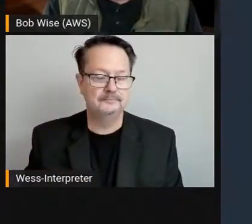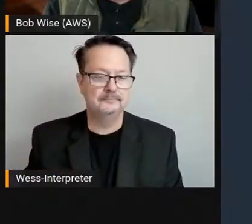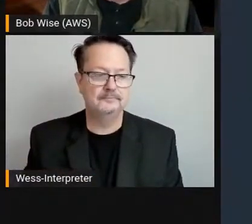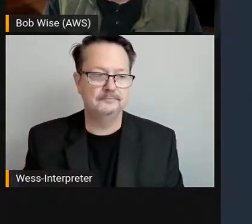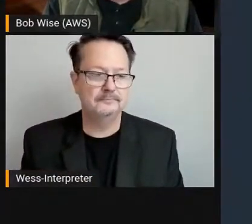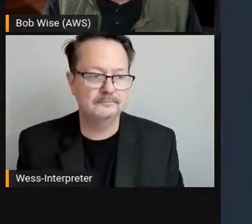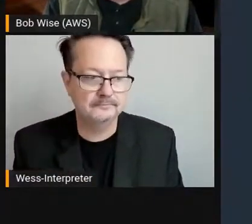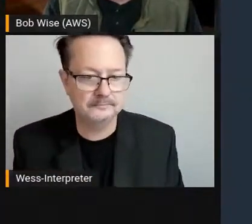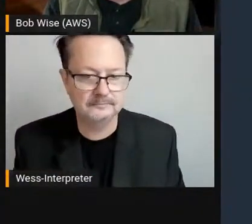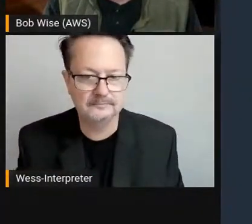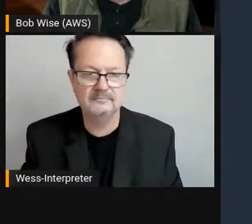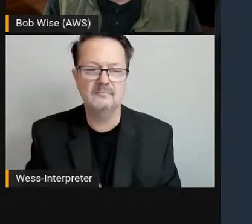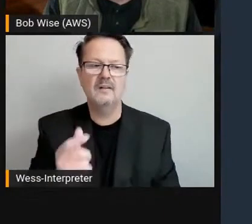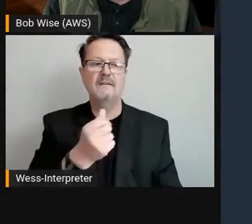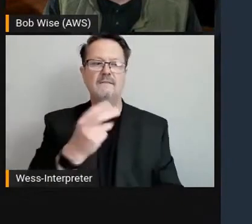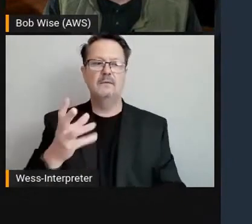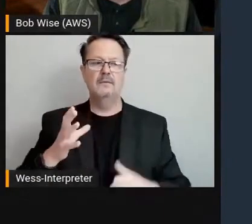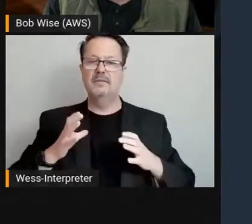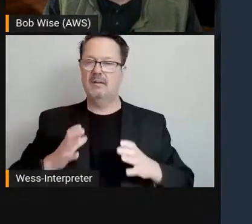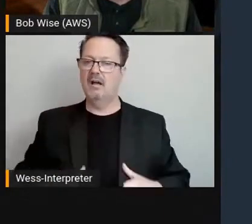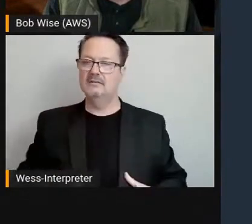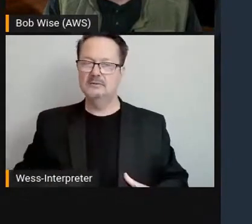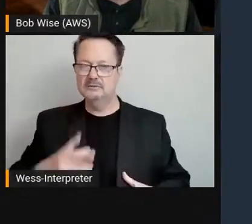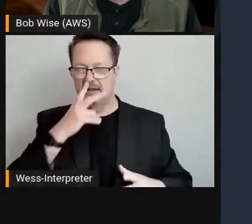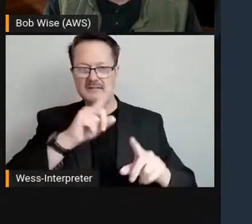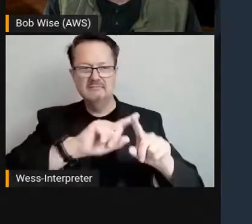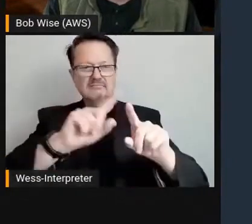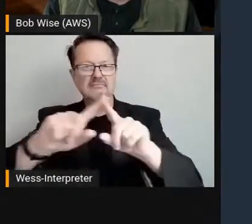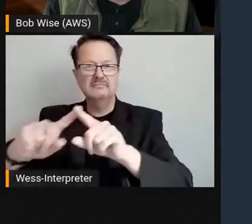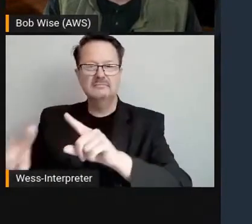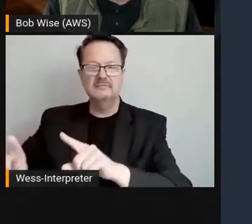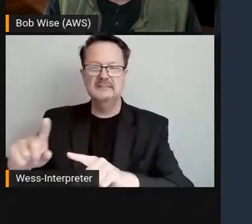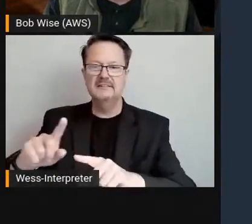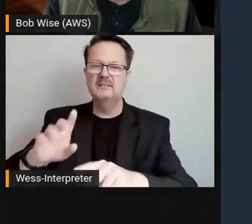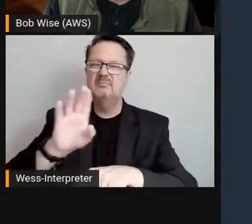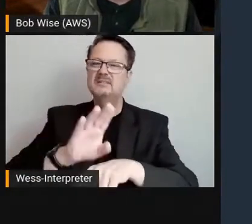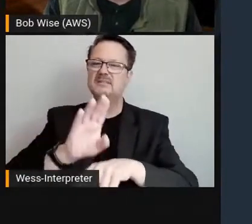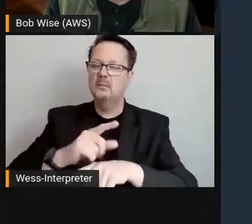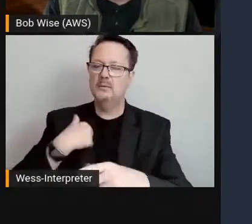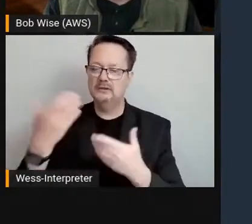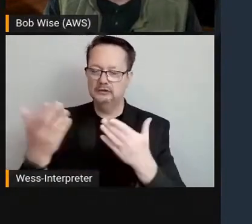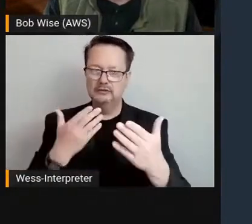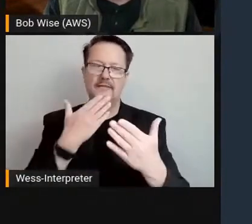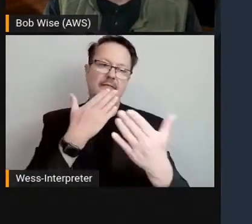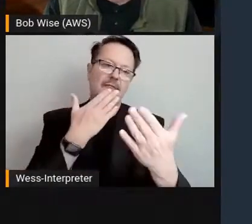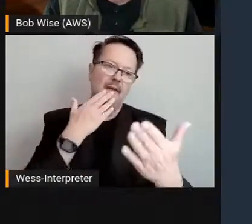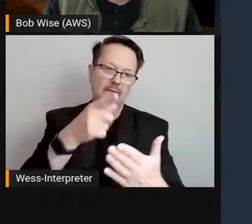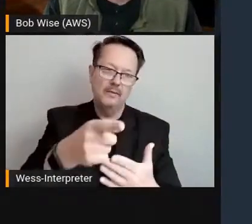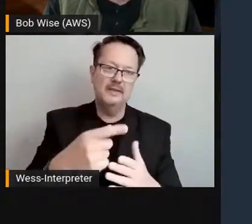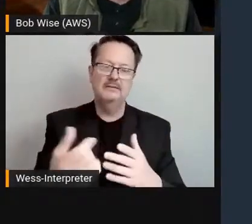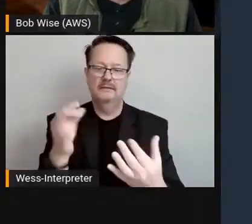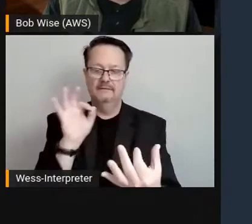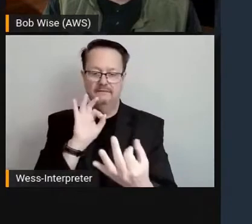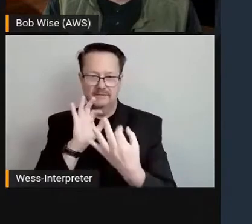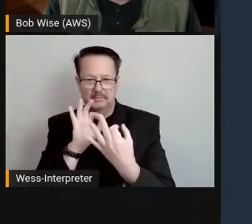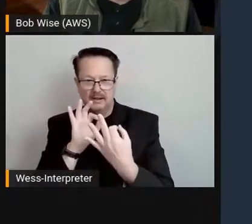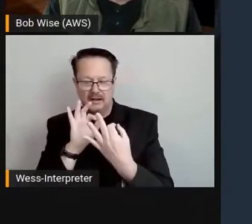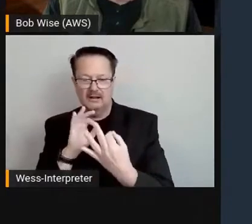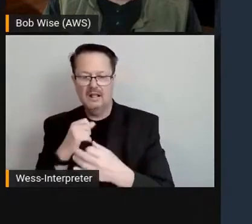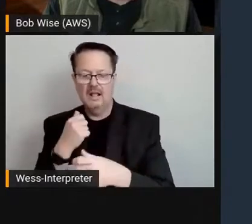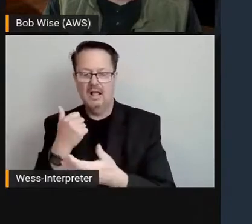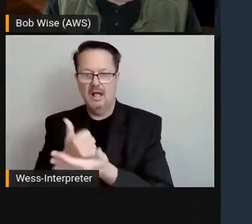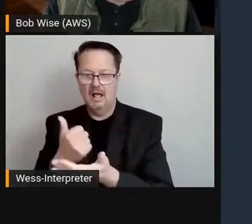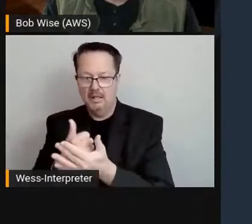Here's a few of our customers across some of the industry segments we serve. Thanks to all these customers for constantly giving us feedback, helping us